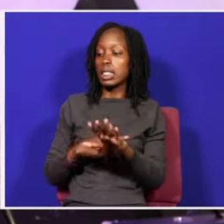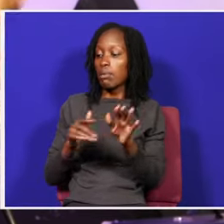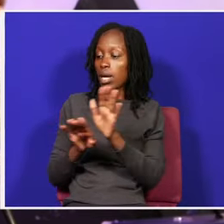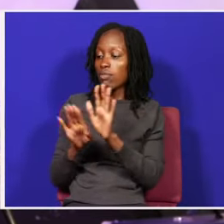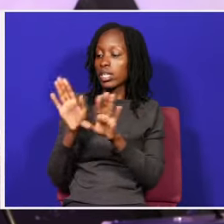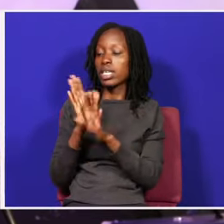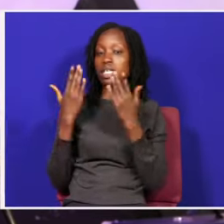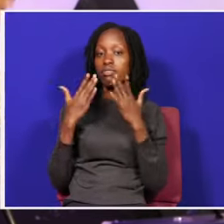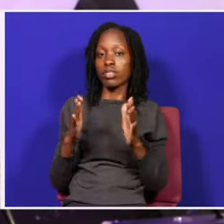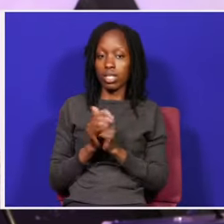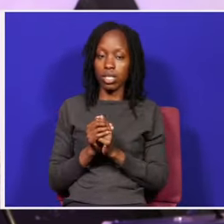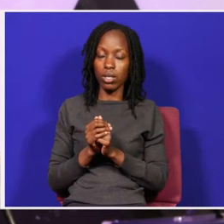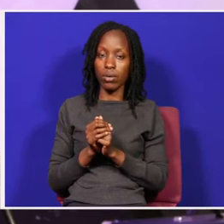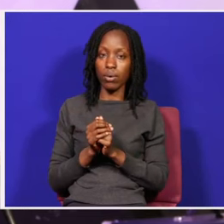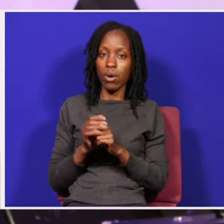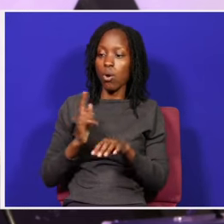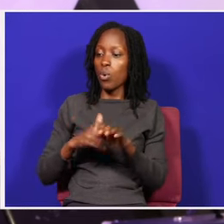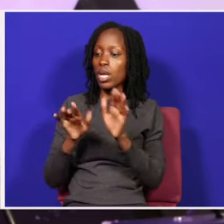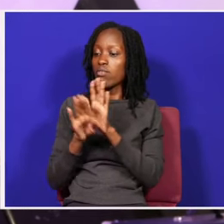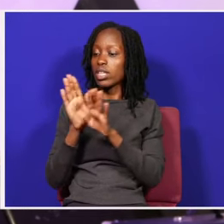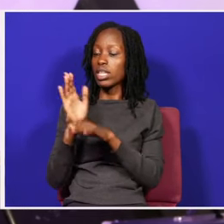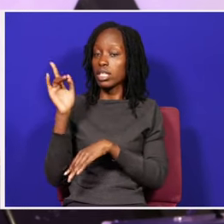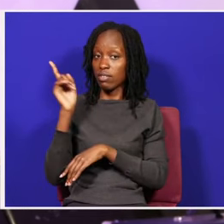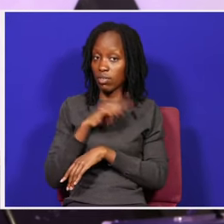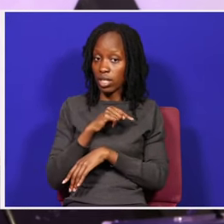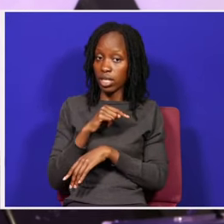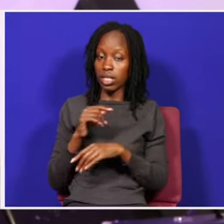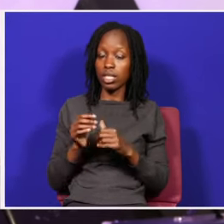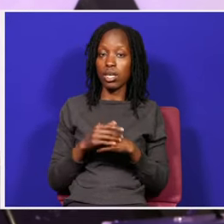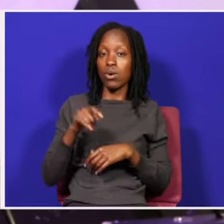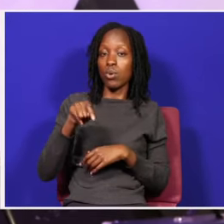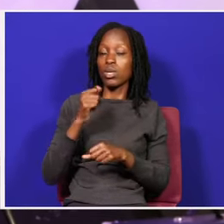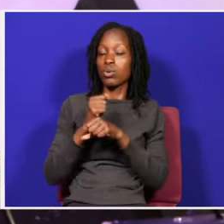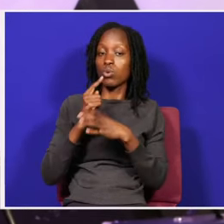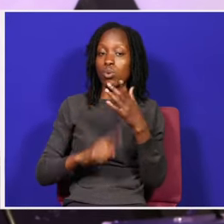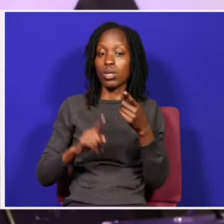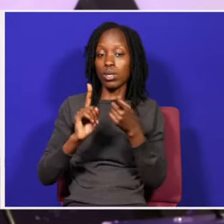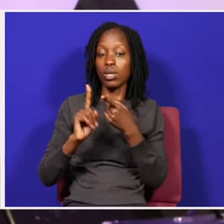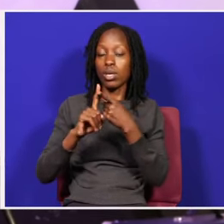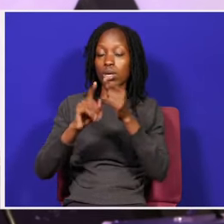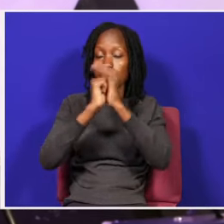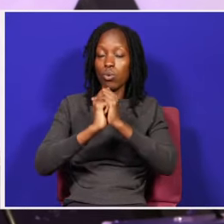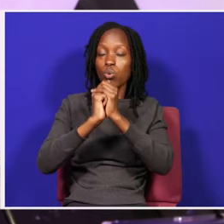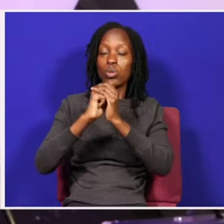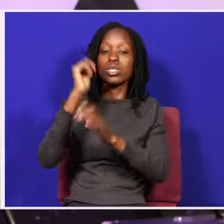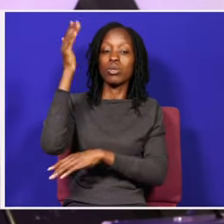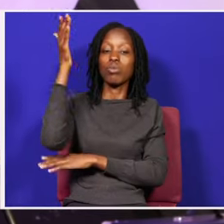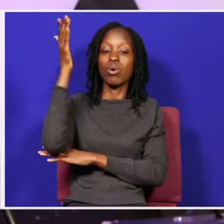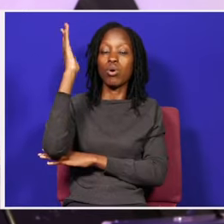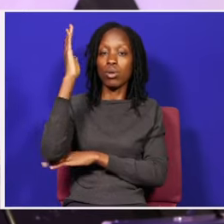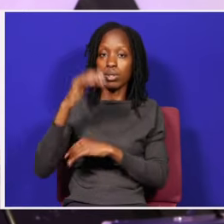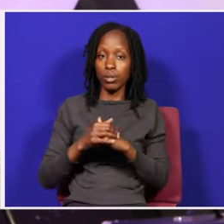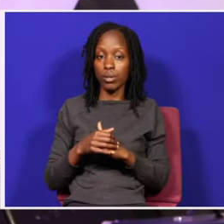said and done, at the end of the day, at the end of the year. And the first of these is to worship God, is to